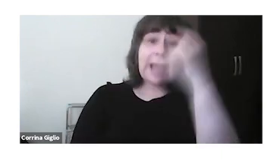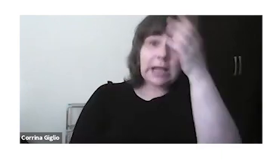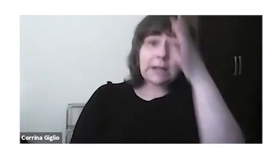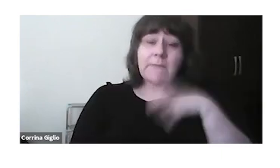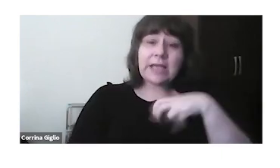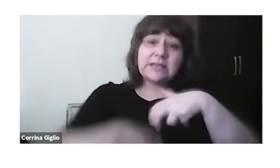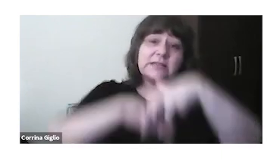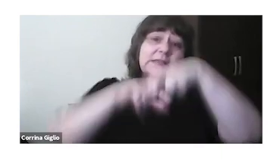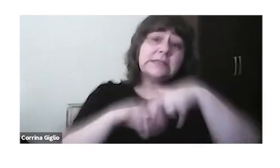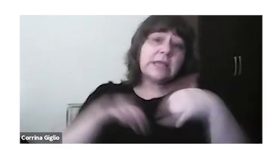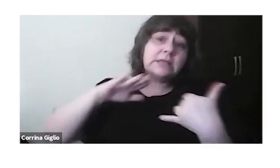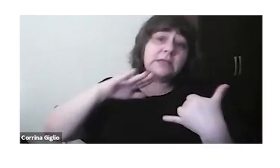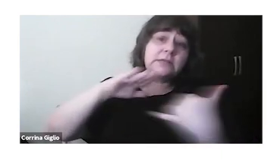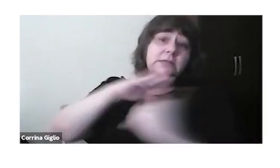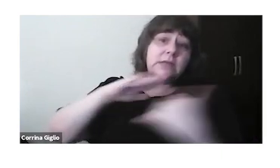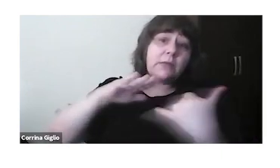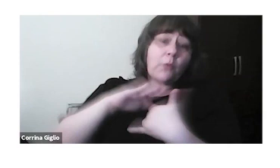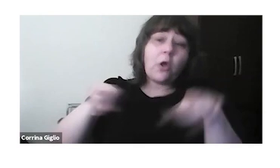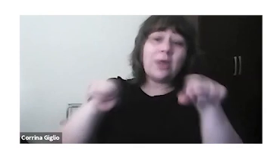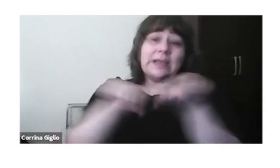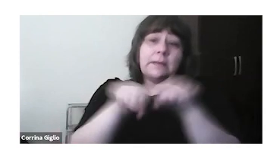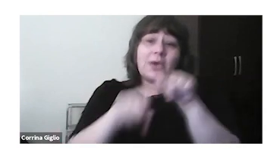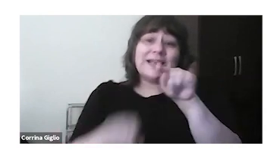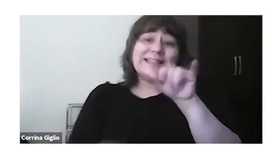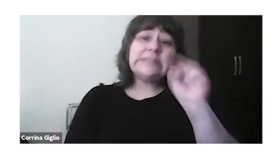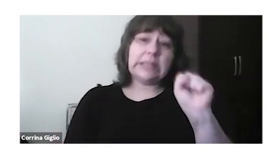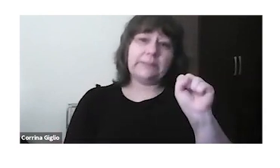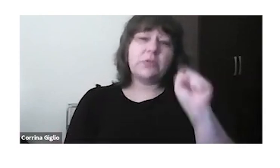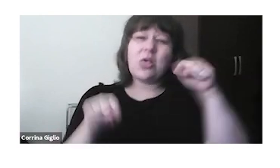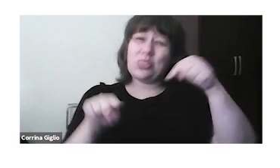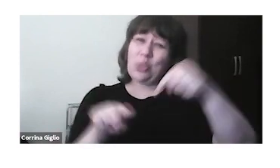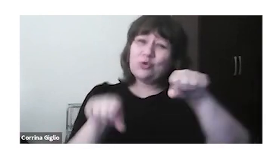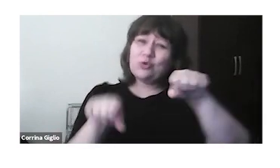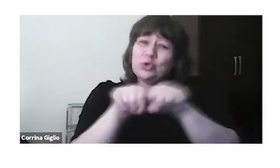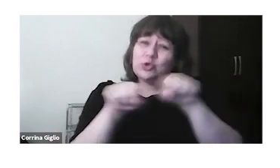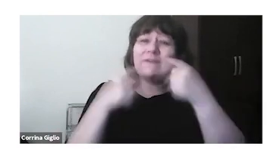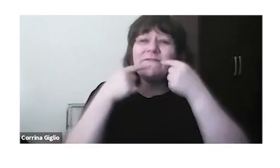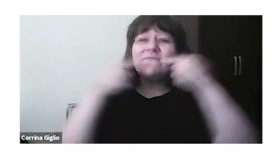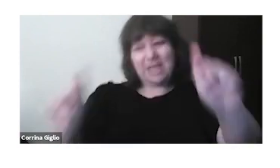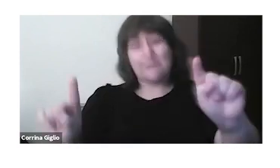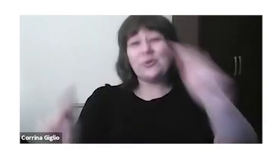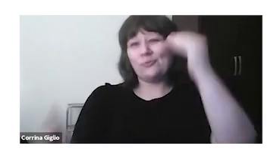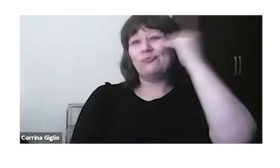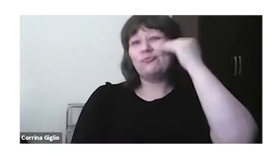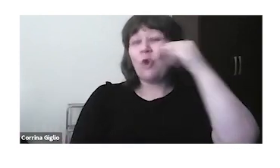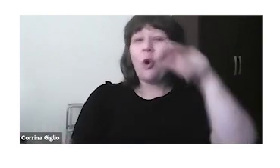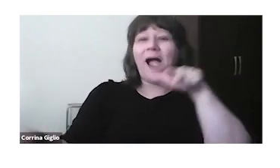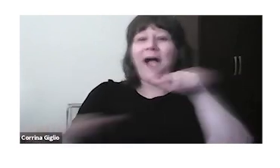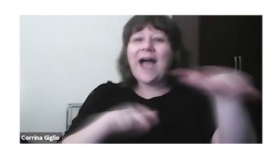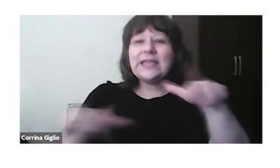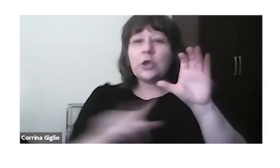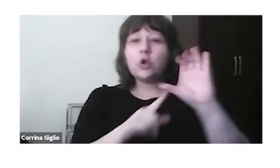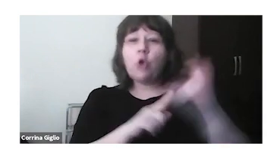man on the subway in a pair of Timbs. Timbs are, sort of rooted in like hiking culture